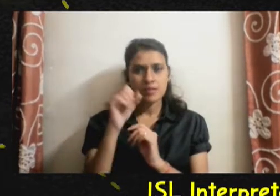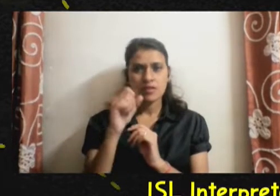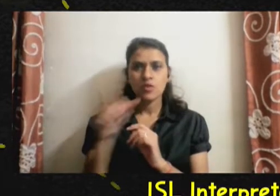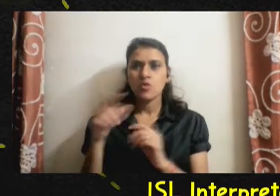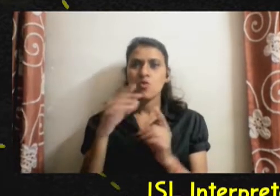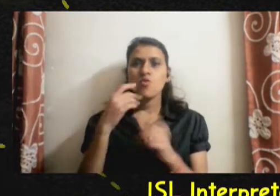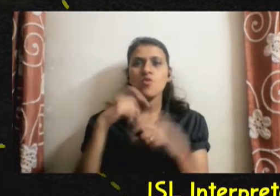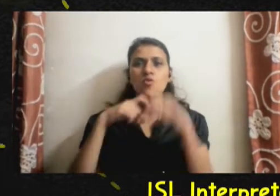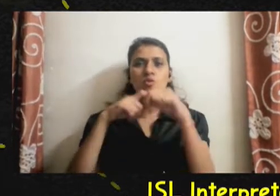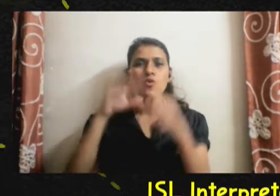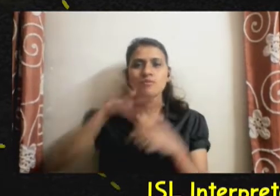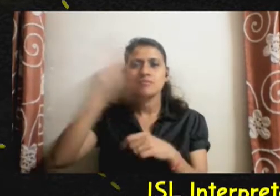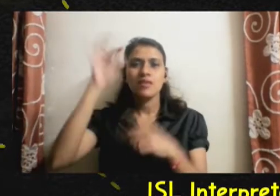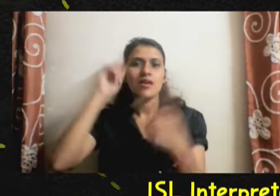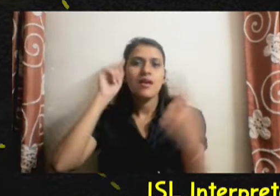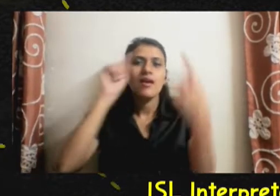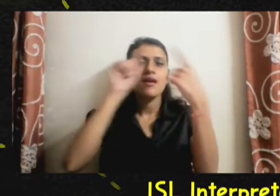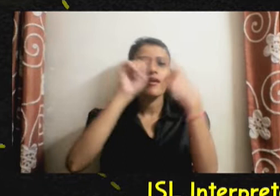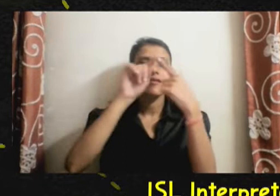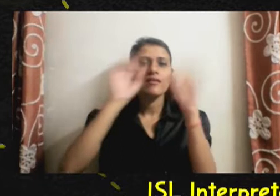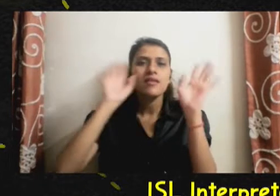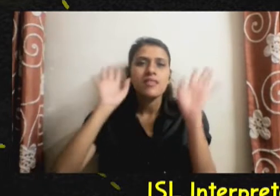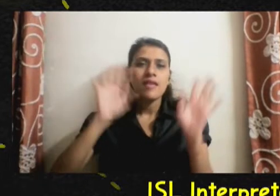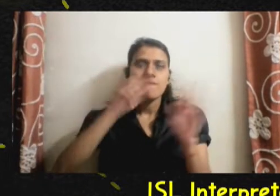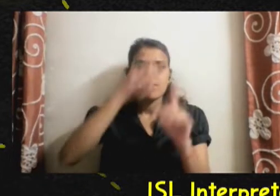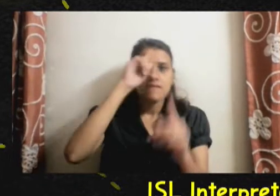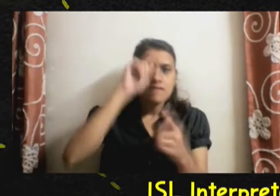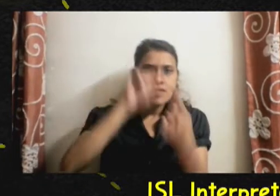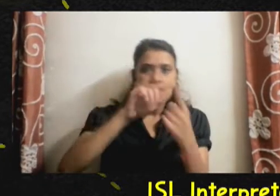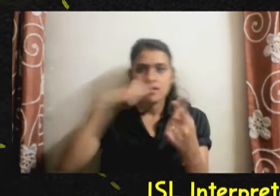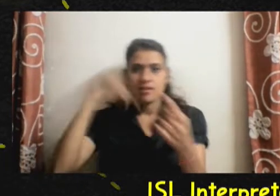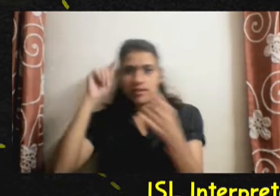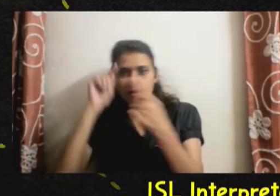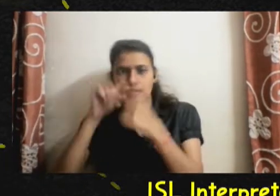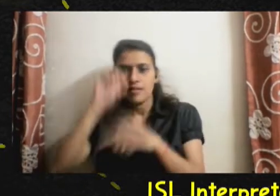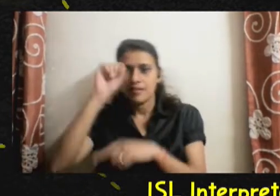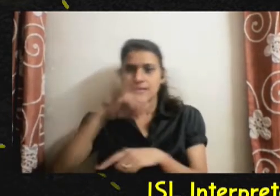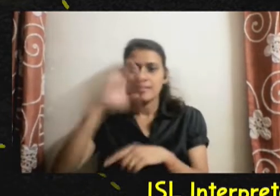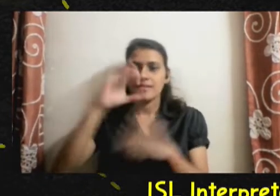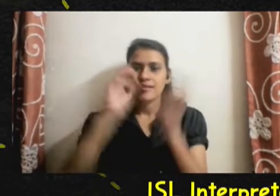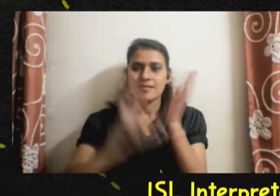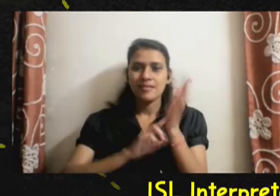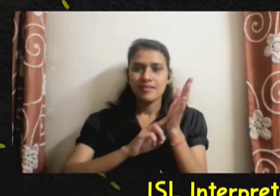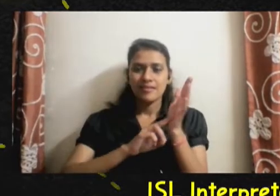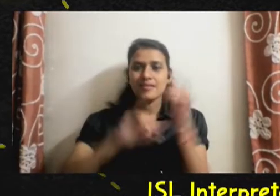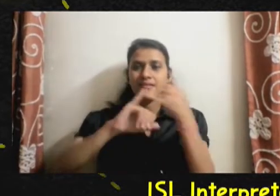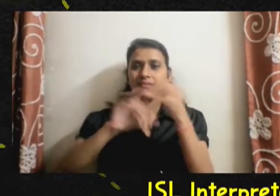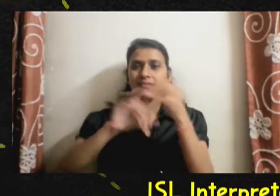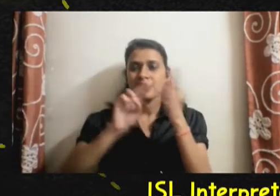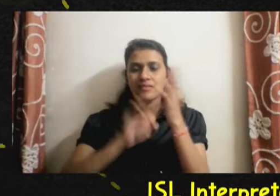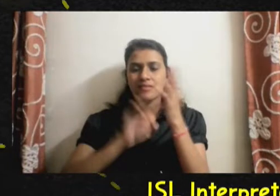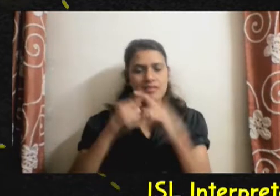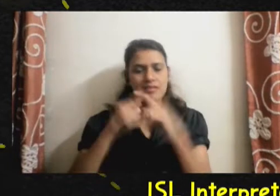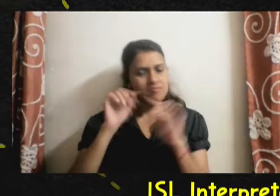question of consent. And I know AOI has a fantastic video, a lovely video about consent that I use all the time to teach about the